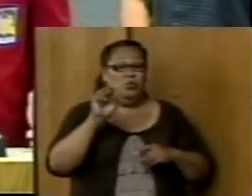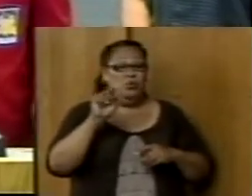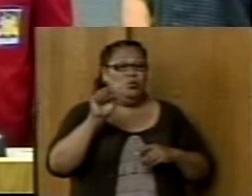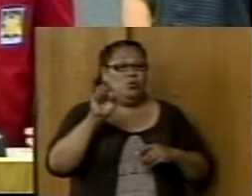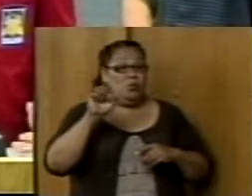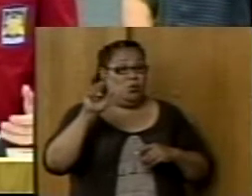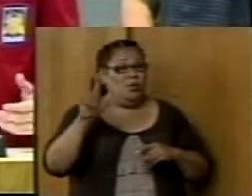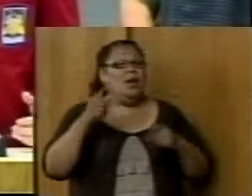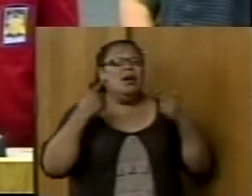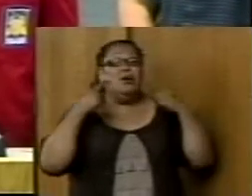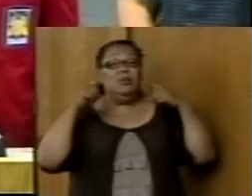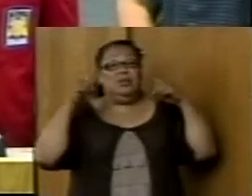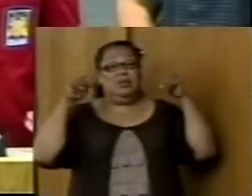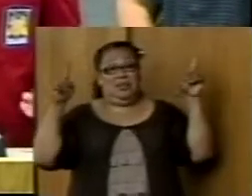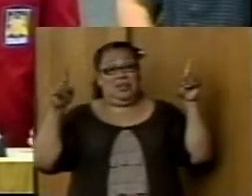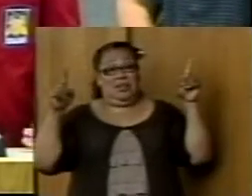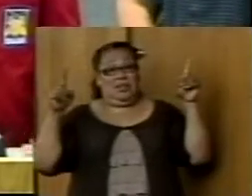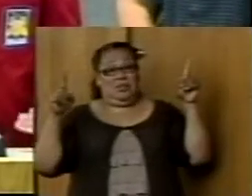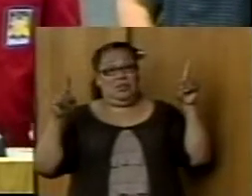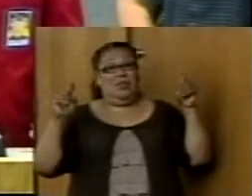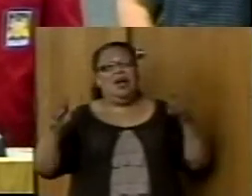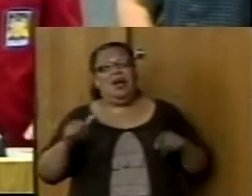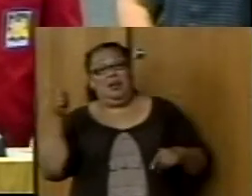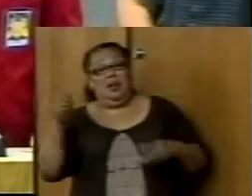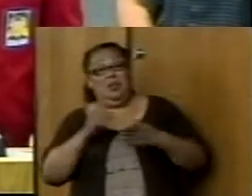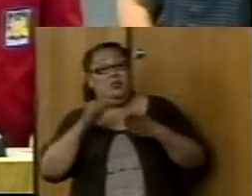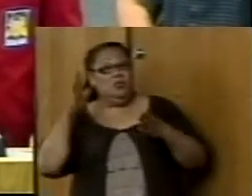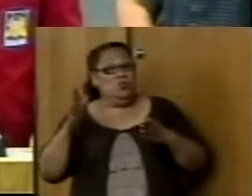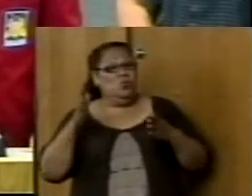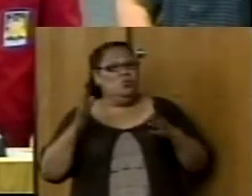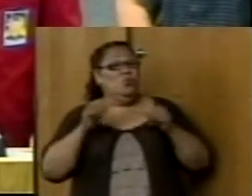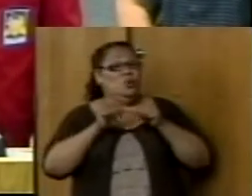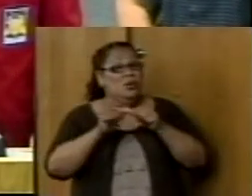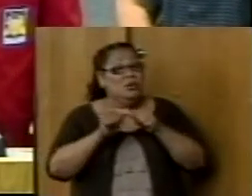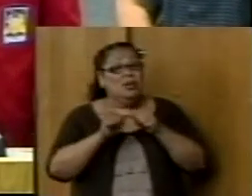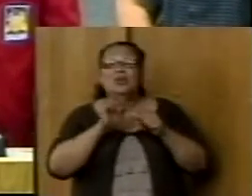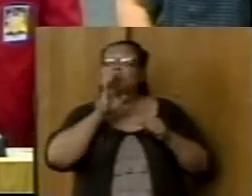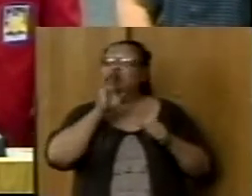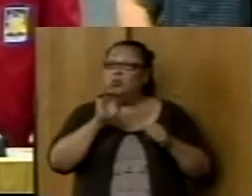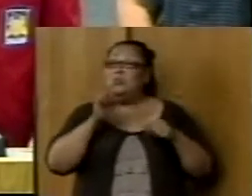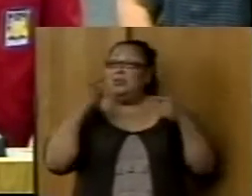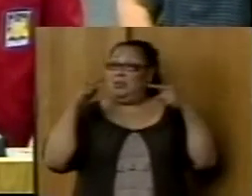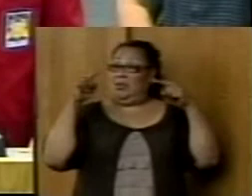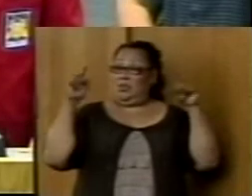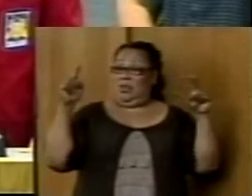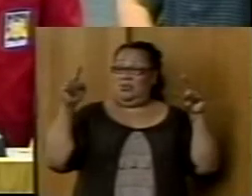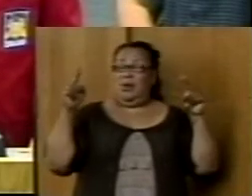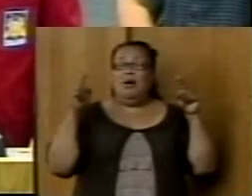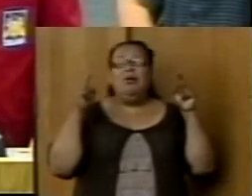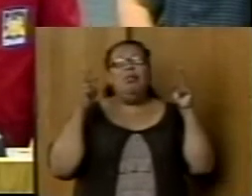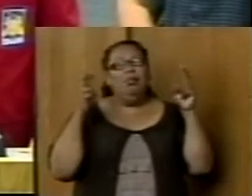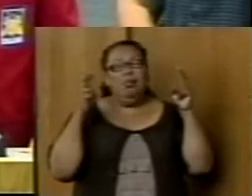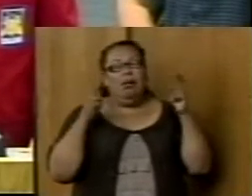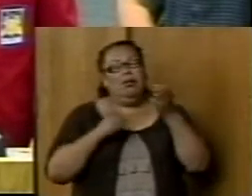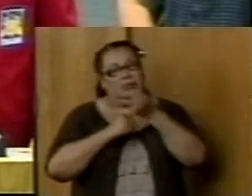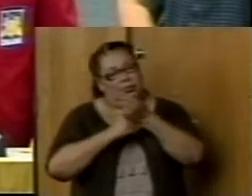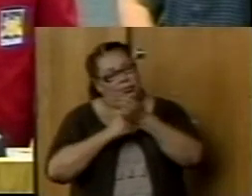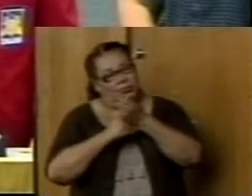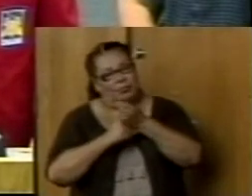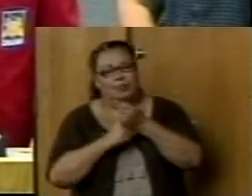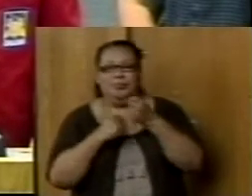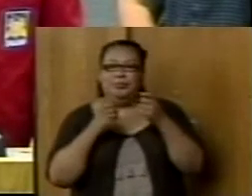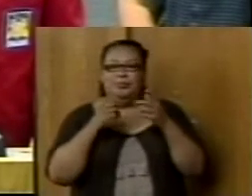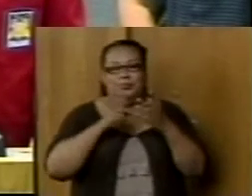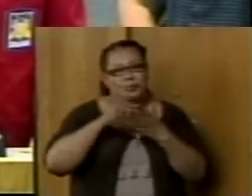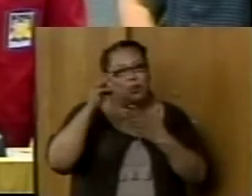been able to become as successful as I am today, and other students will continue to be successful. I hope you continue to support our programs, because I can assure